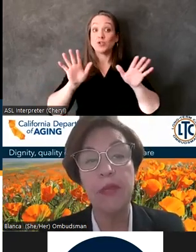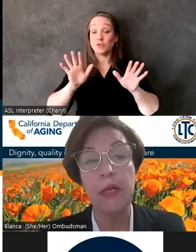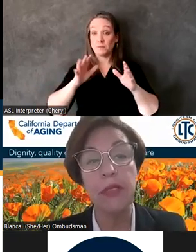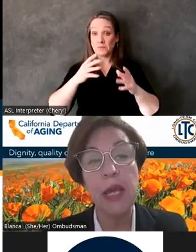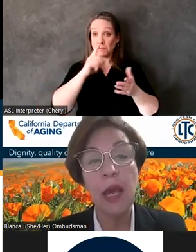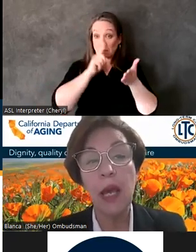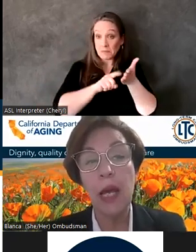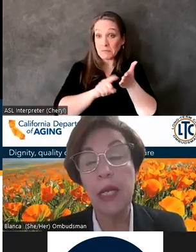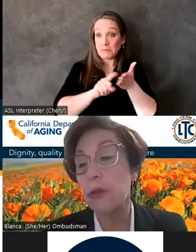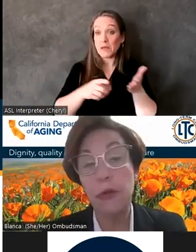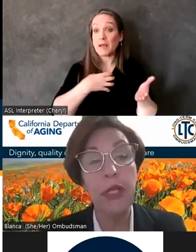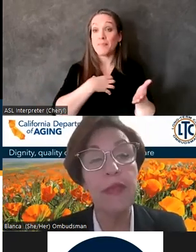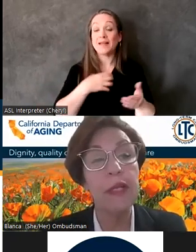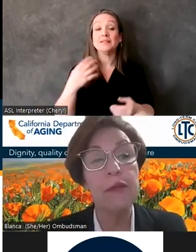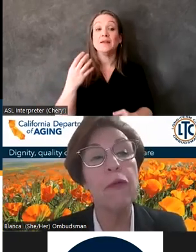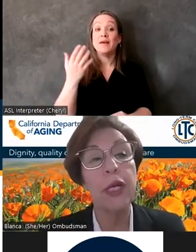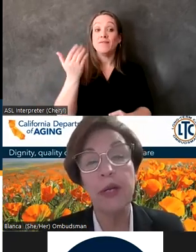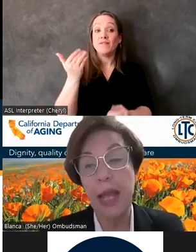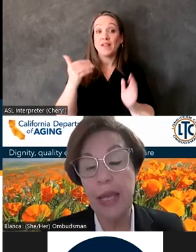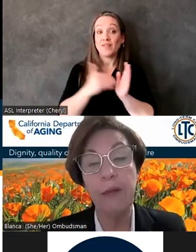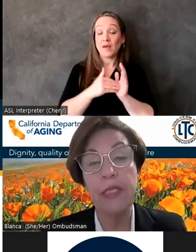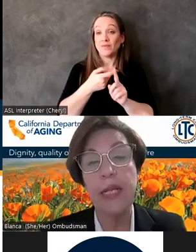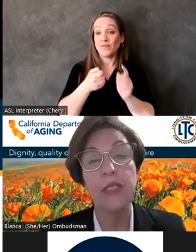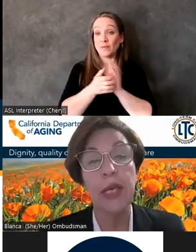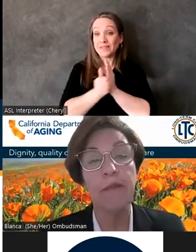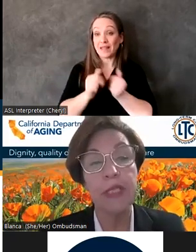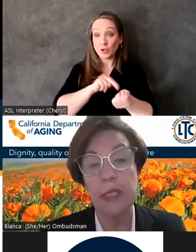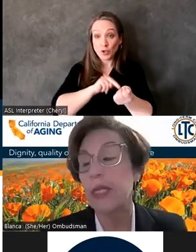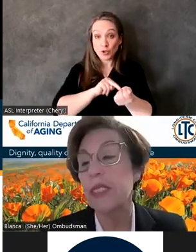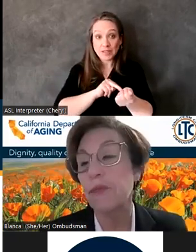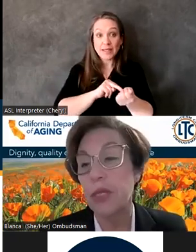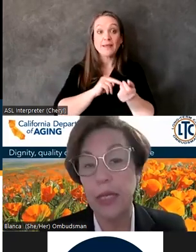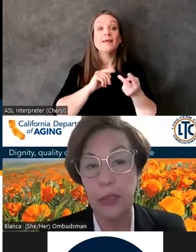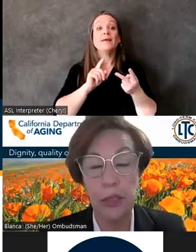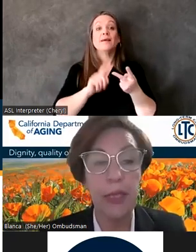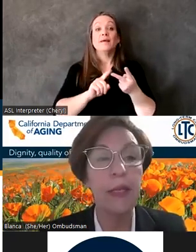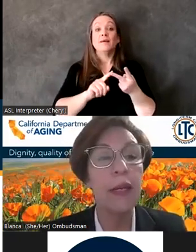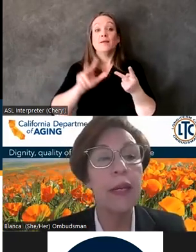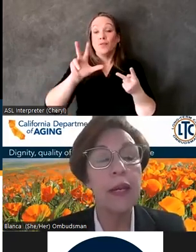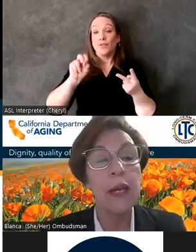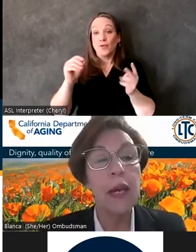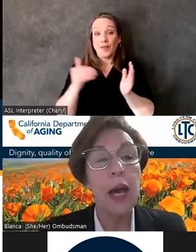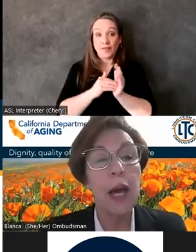of those, another 30,480 residential care facilities for the elderly.